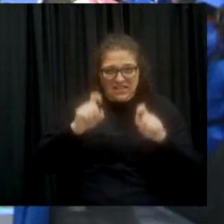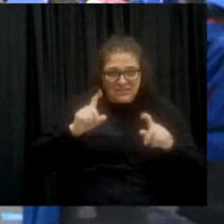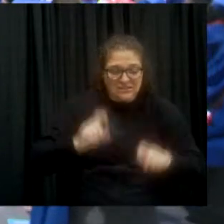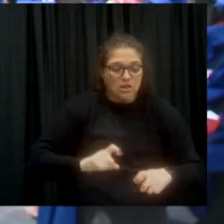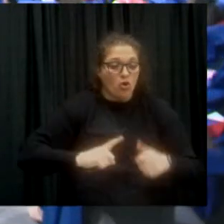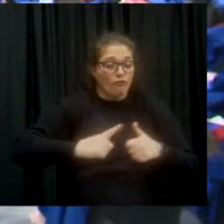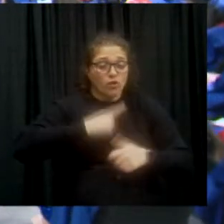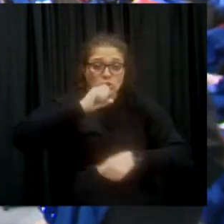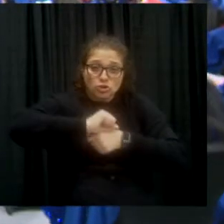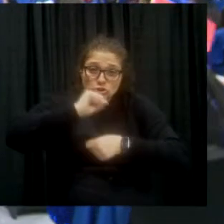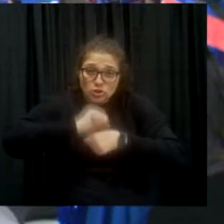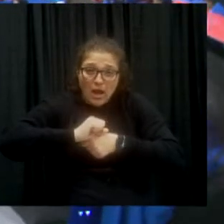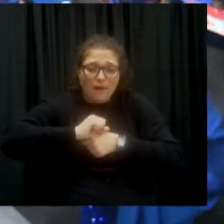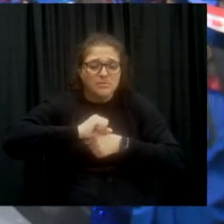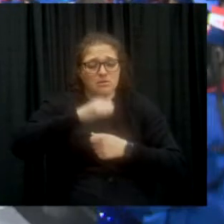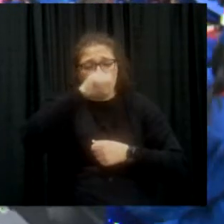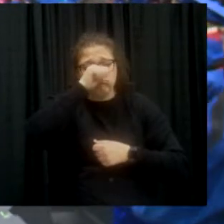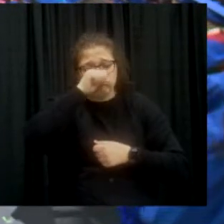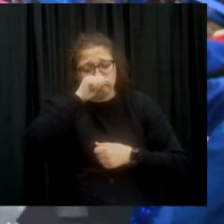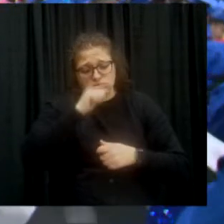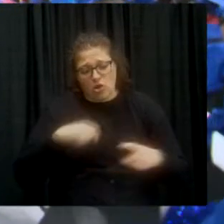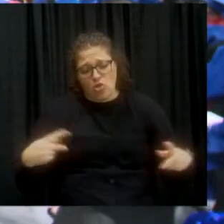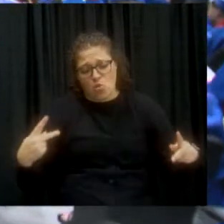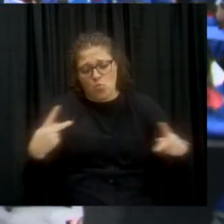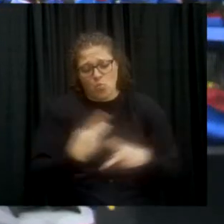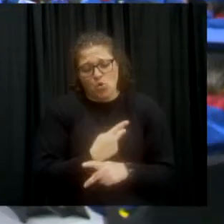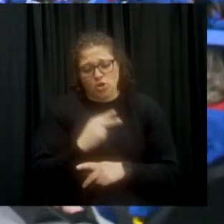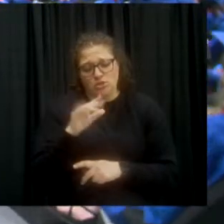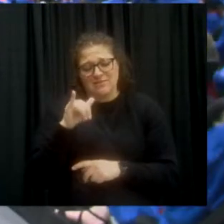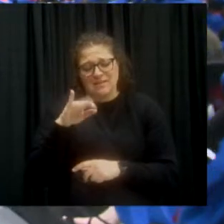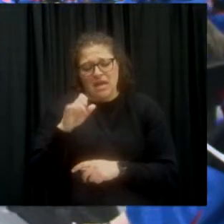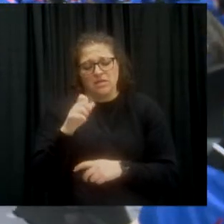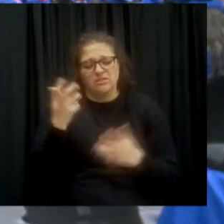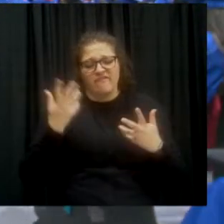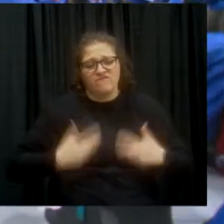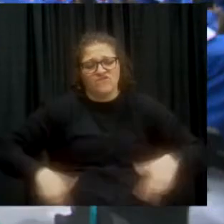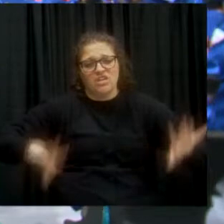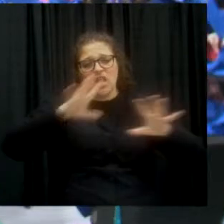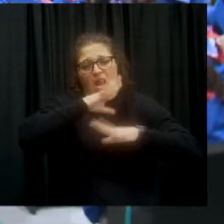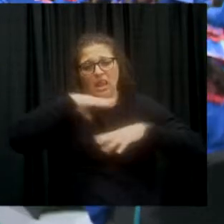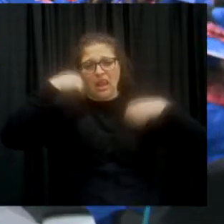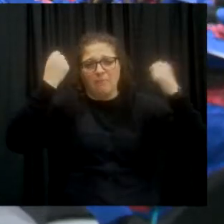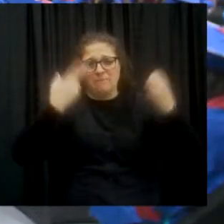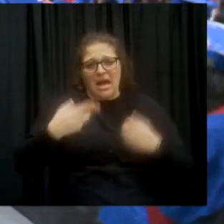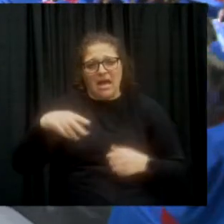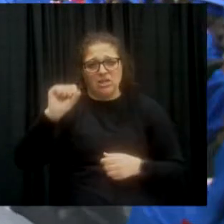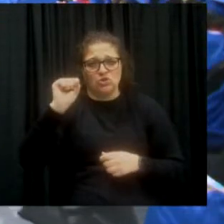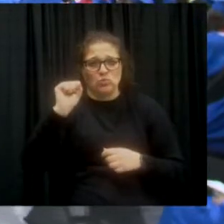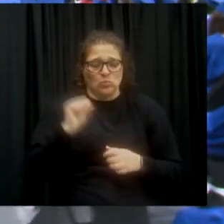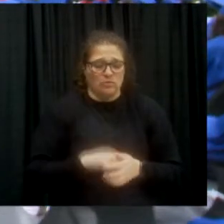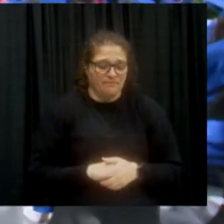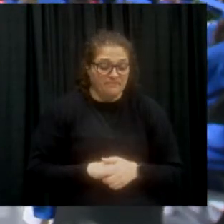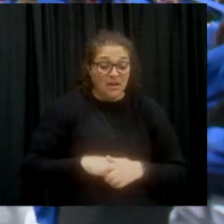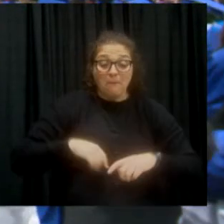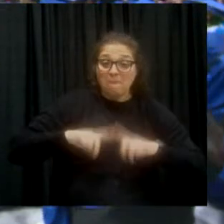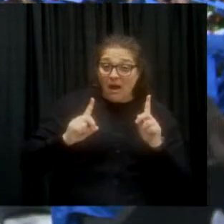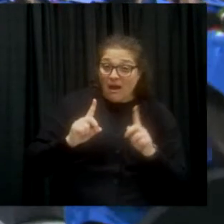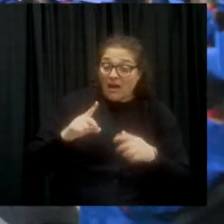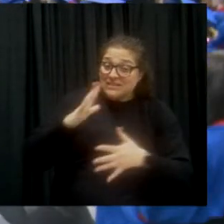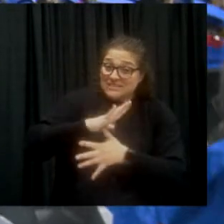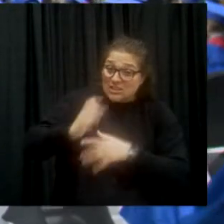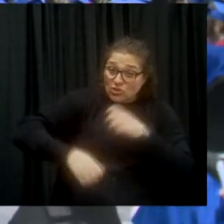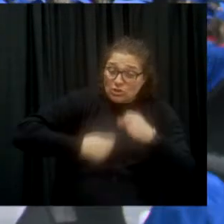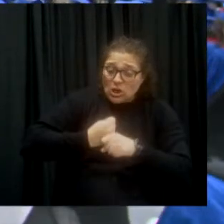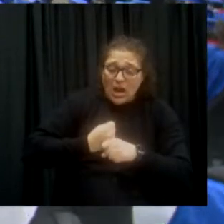our first jobs, all while suffering from the worst case of senioritis imaginable. However, senior year was